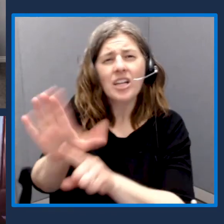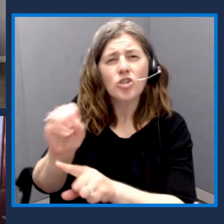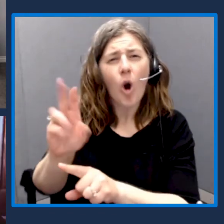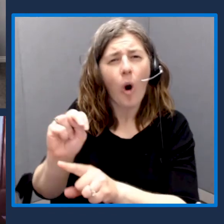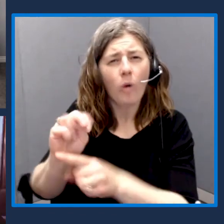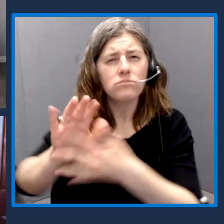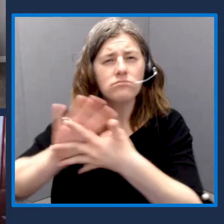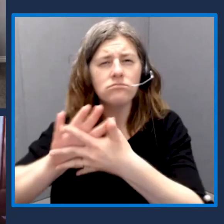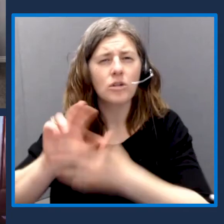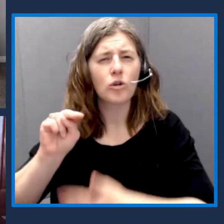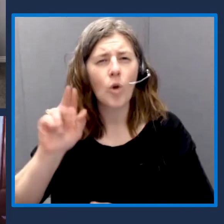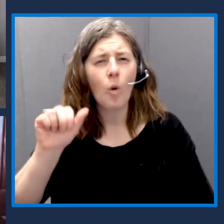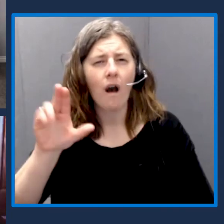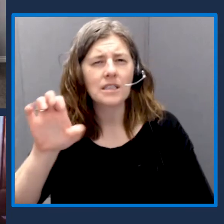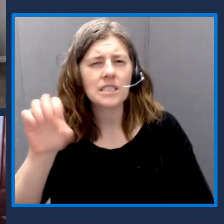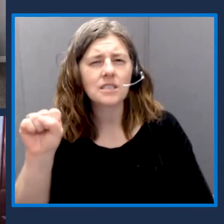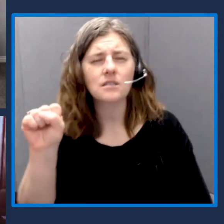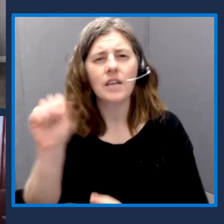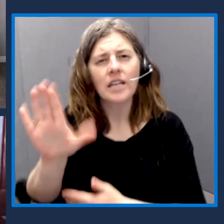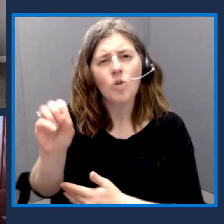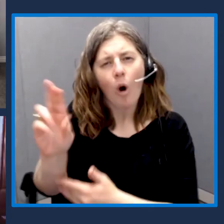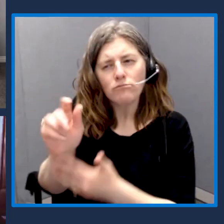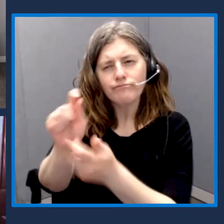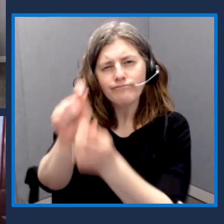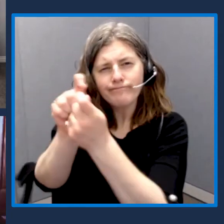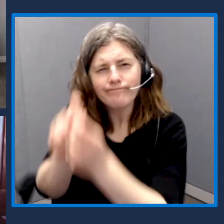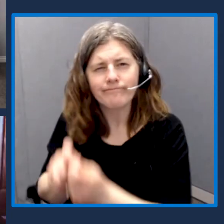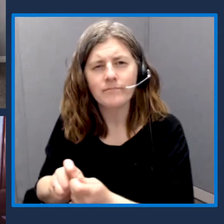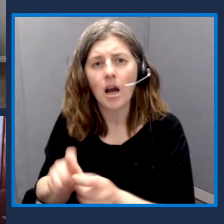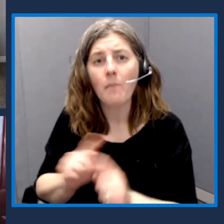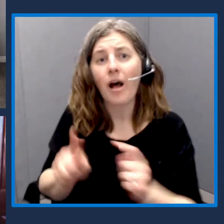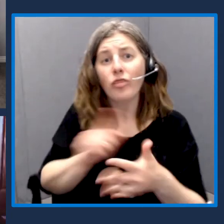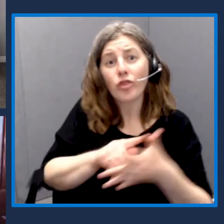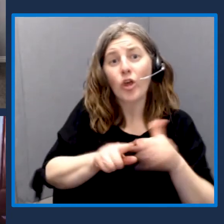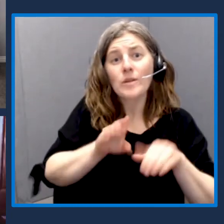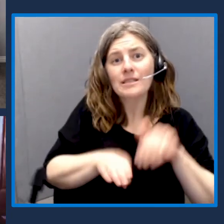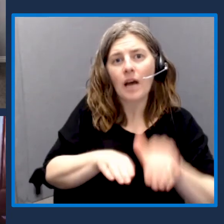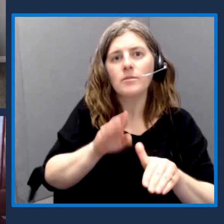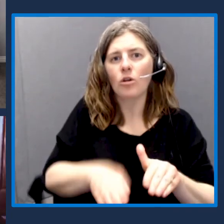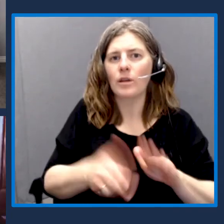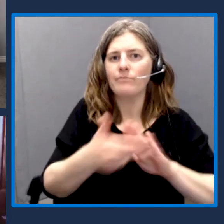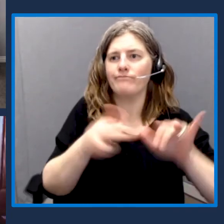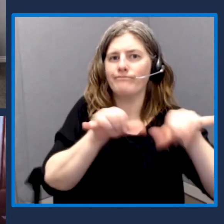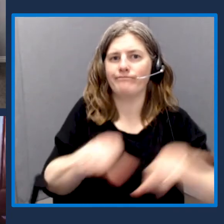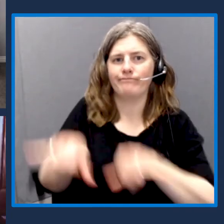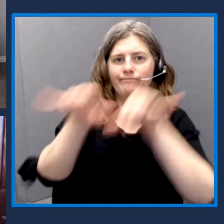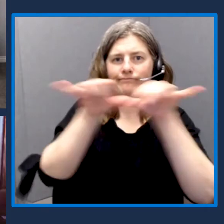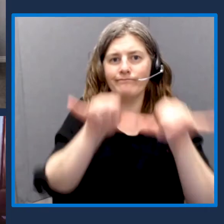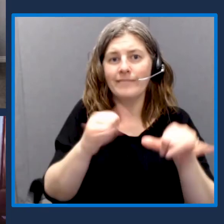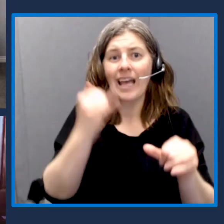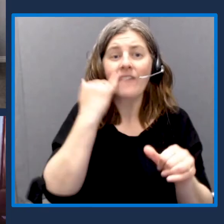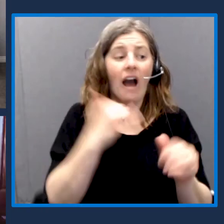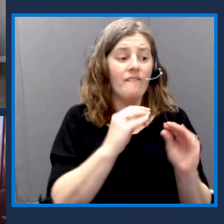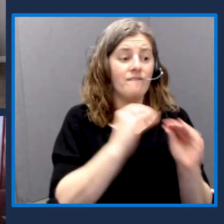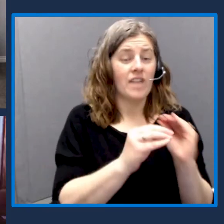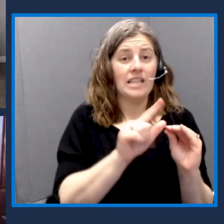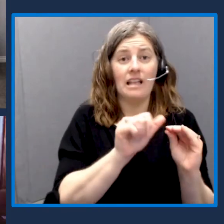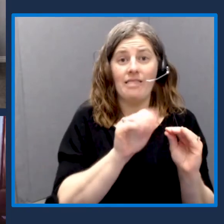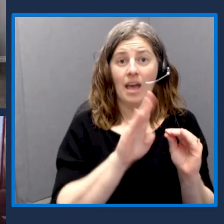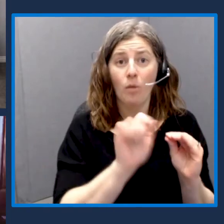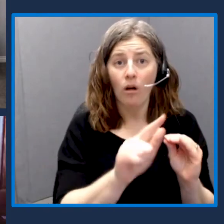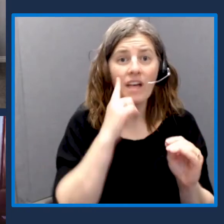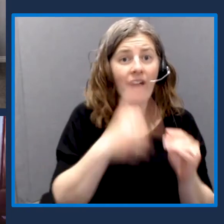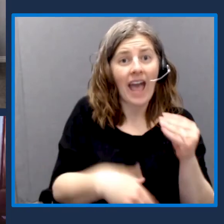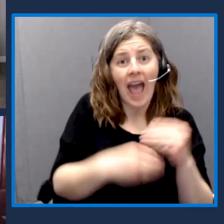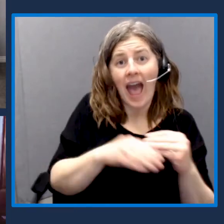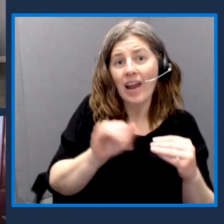the steps that we gave you before, those are agnostic. If you fix a label, if you add alt text, it doesn't matter what screen reader